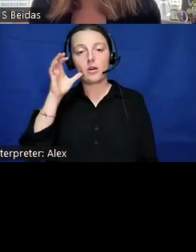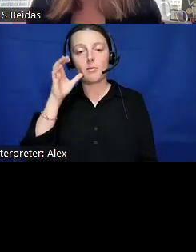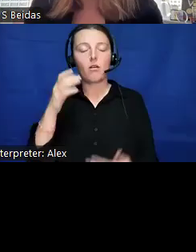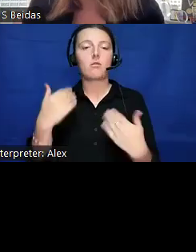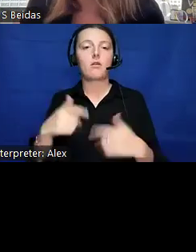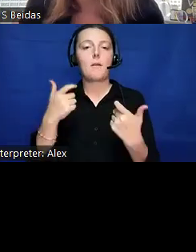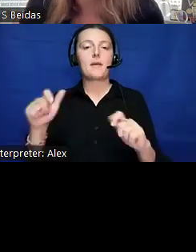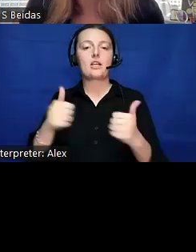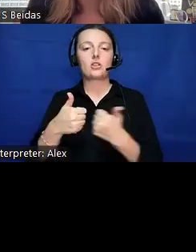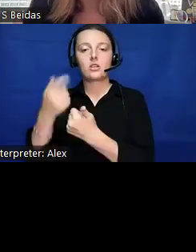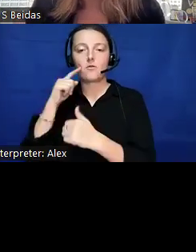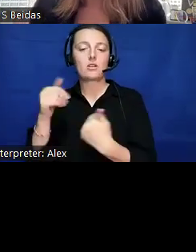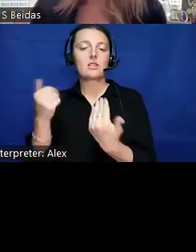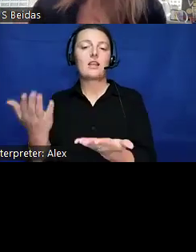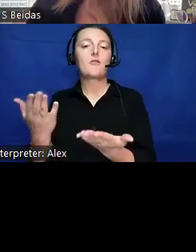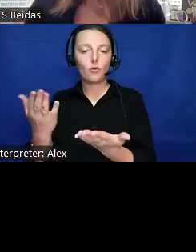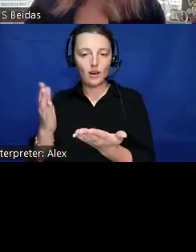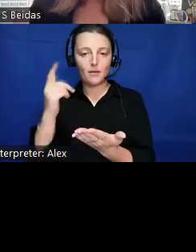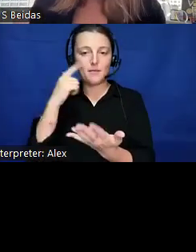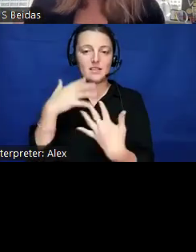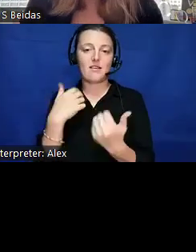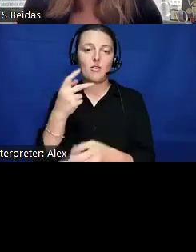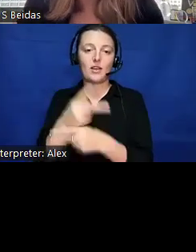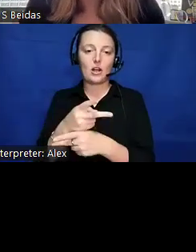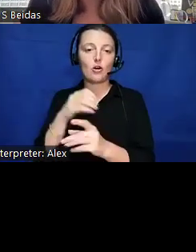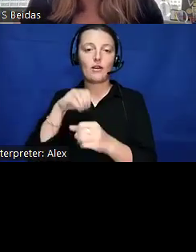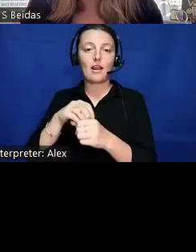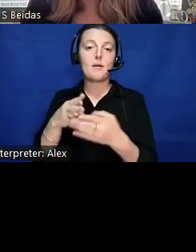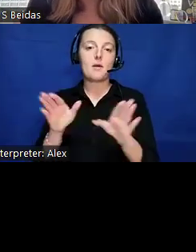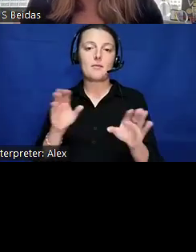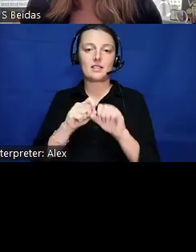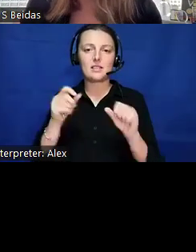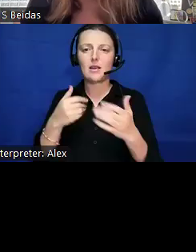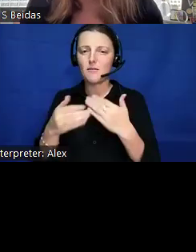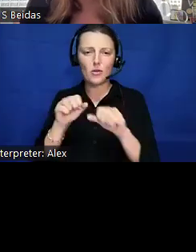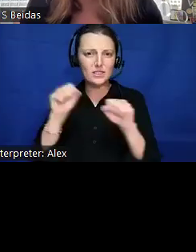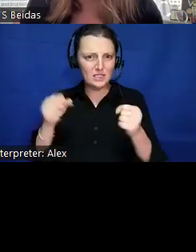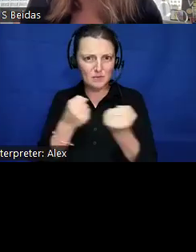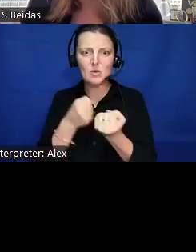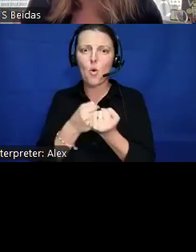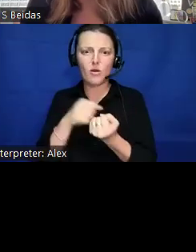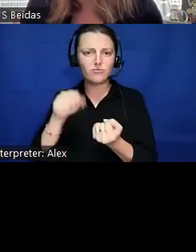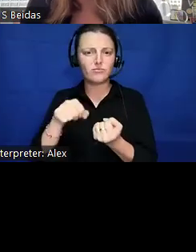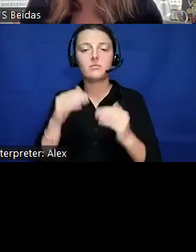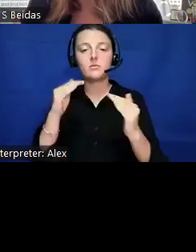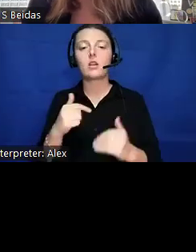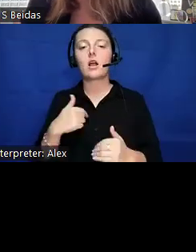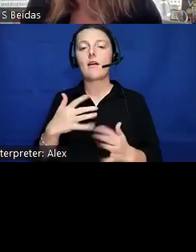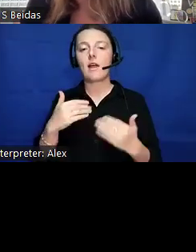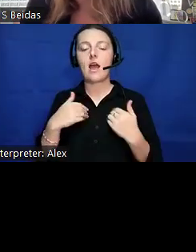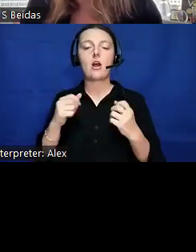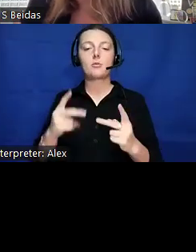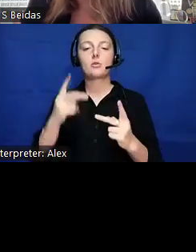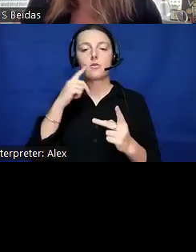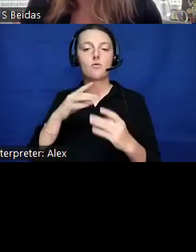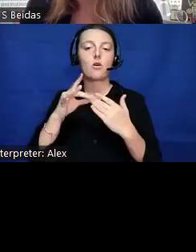public system, even in a system that was so supportive. I also had the privilege to lead the first behavioral design team embedded within a